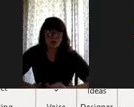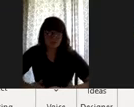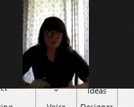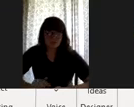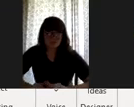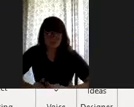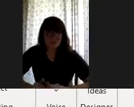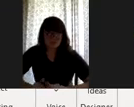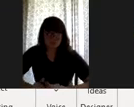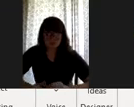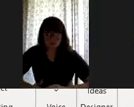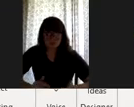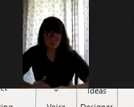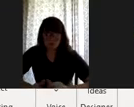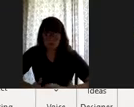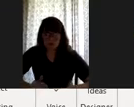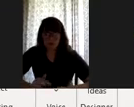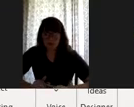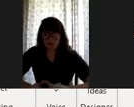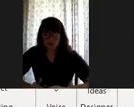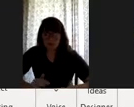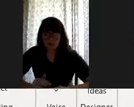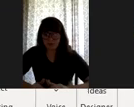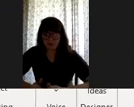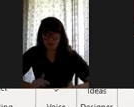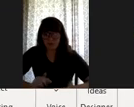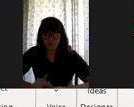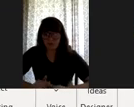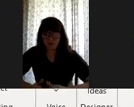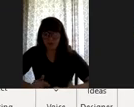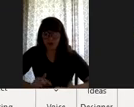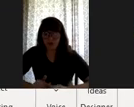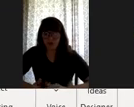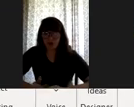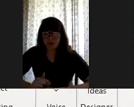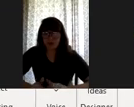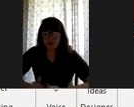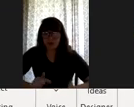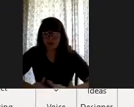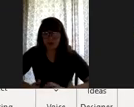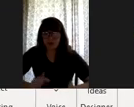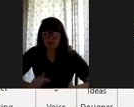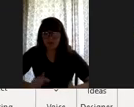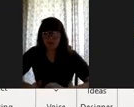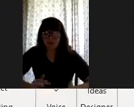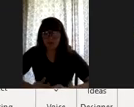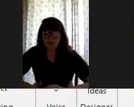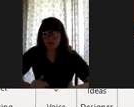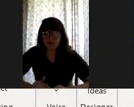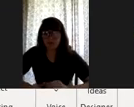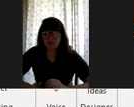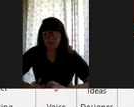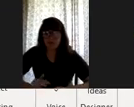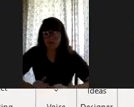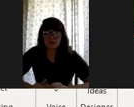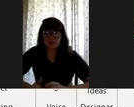the wrath of God is? Is he talking about hell? Is he talking about God's temporal judgment, discipline? Right. What's going on here? Right. All right.